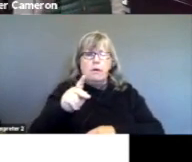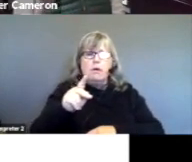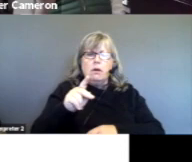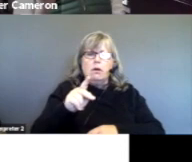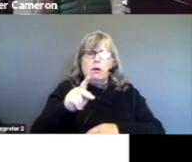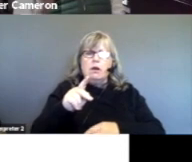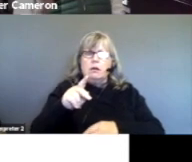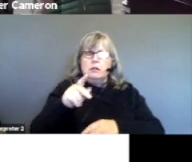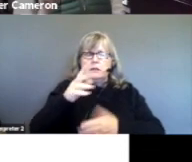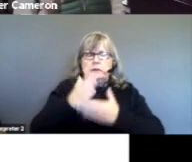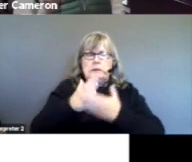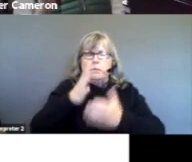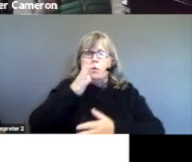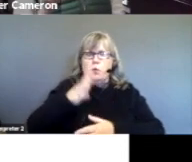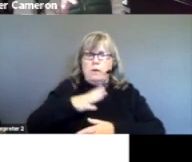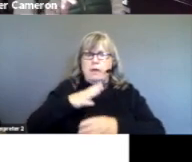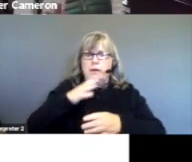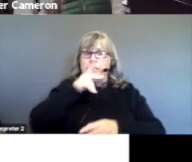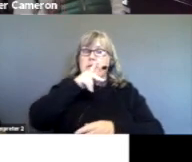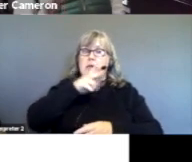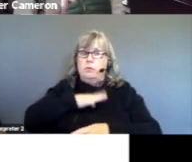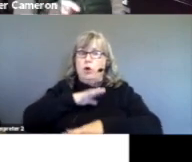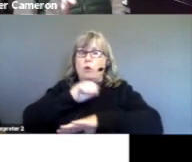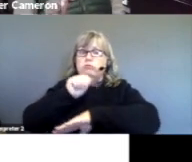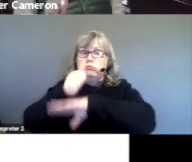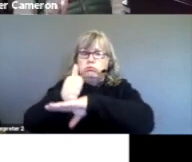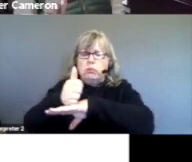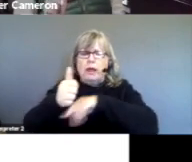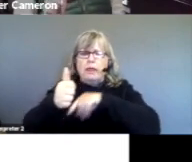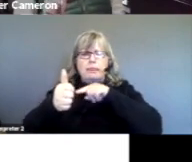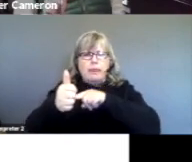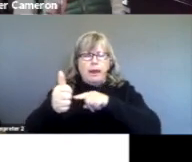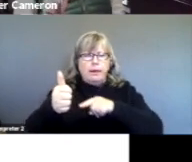Peterborough, it is providing good